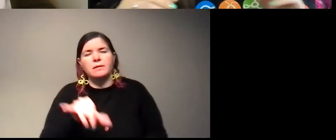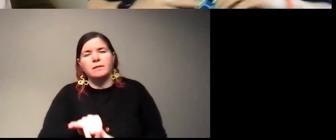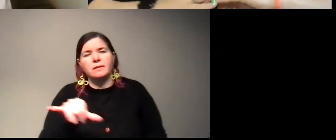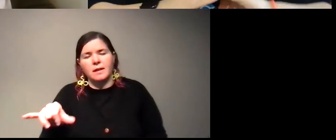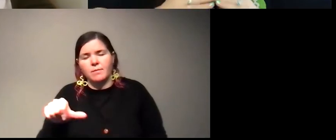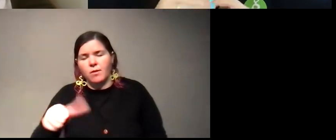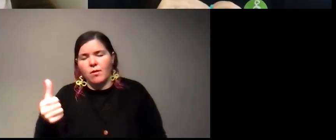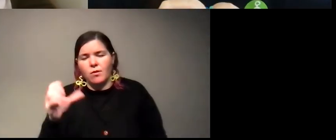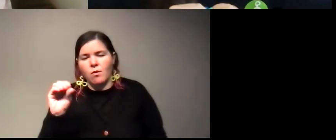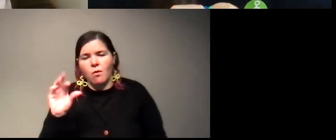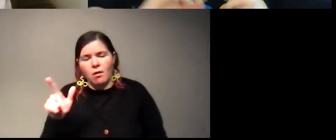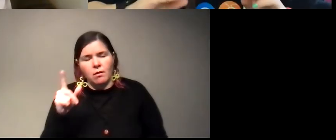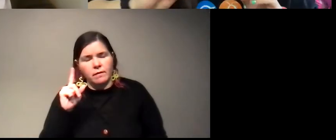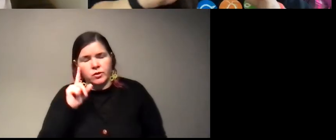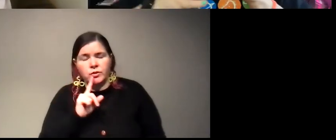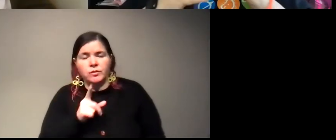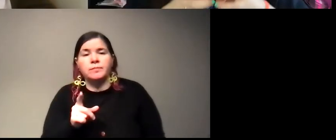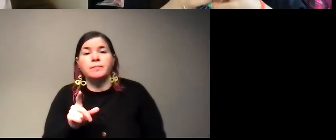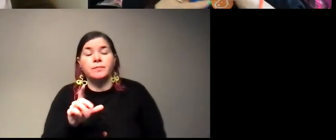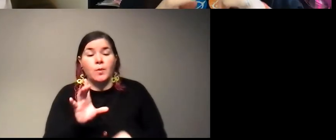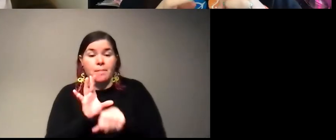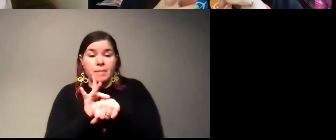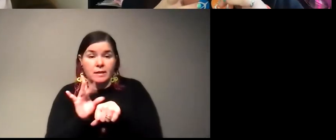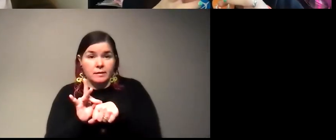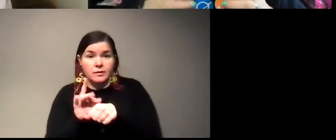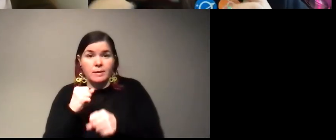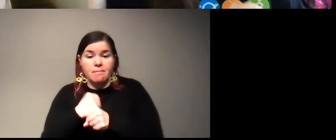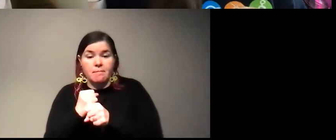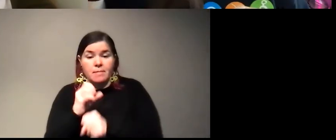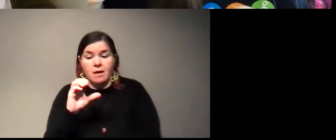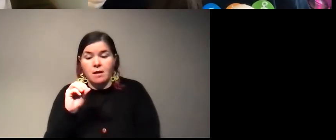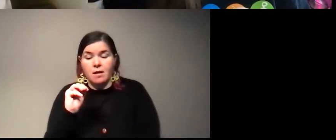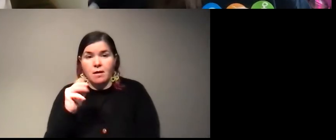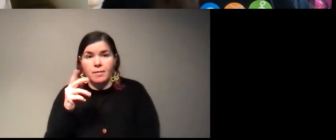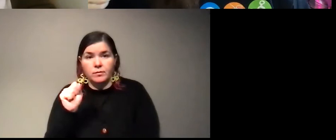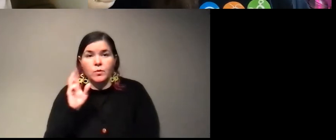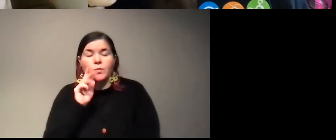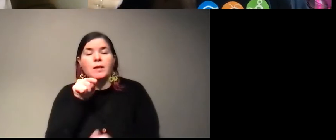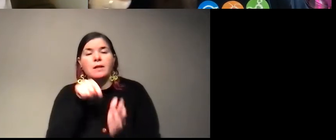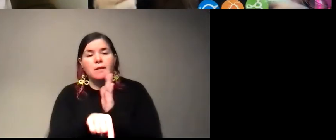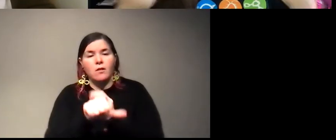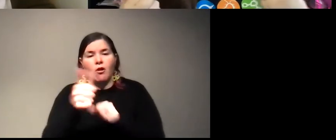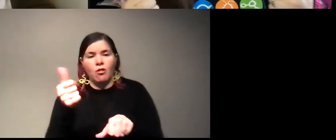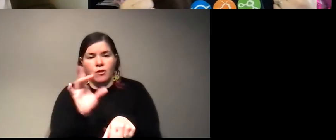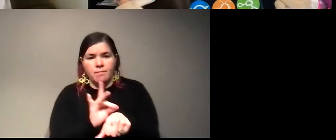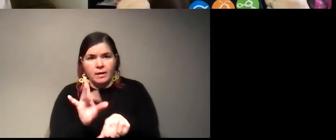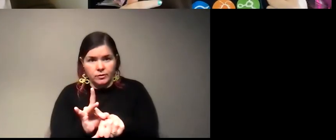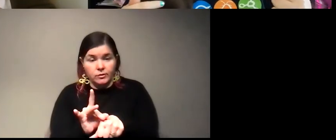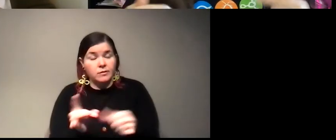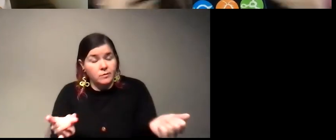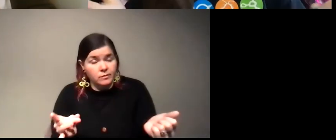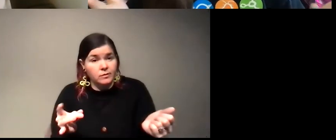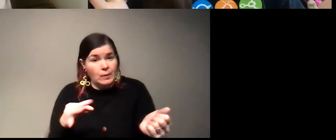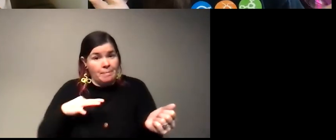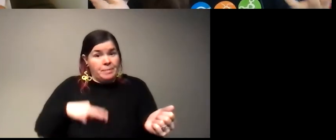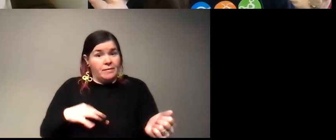sure. And so bacteria make compounds that kill other bacteria. And so that's really useful for us